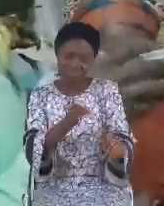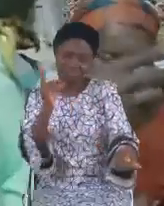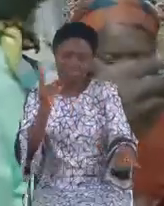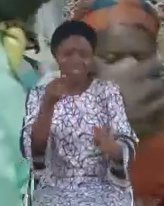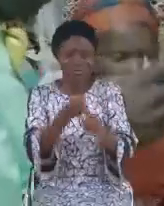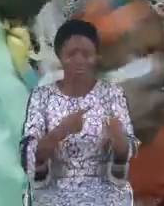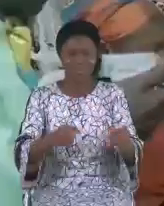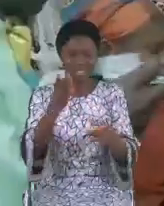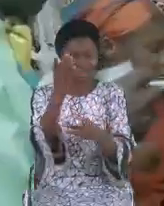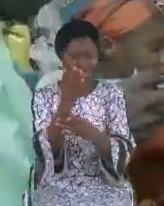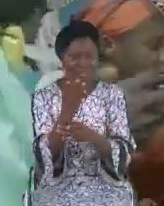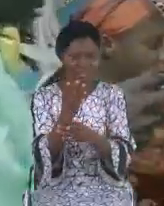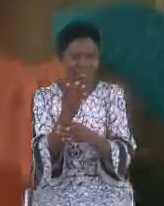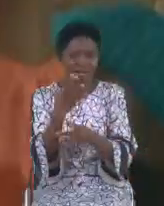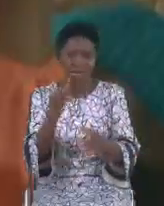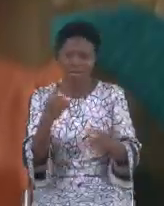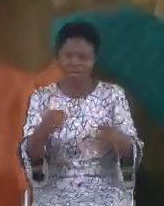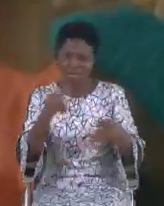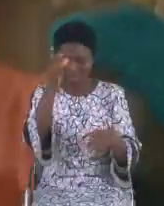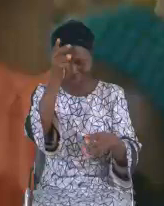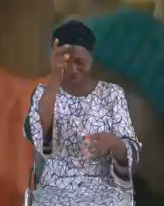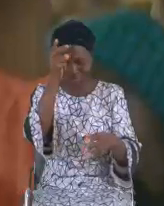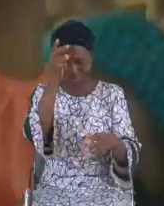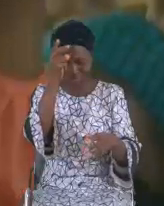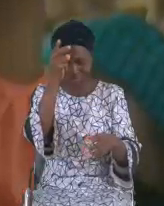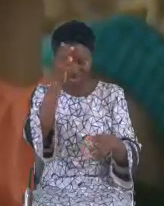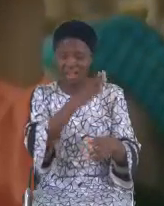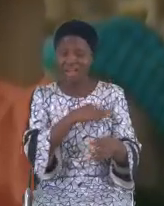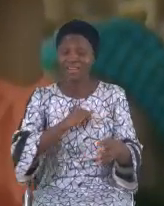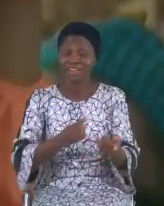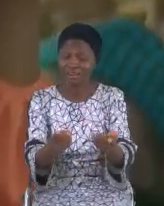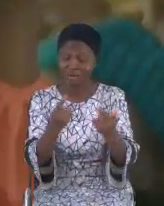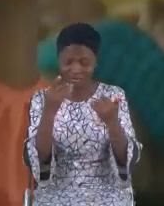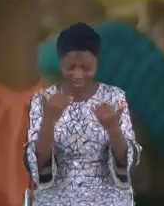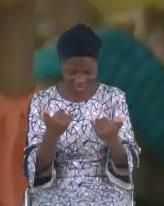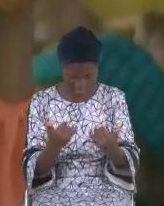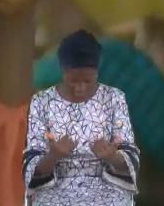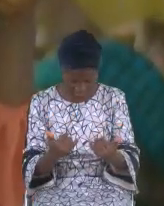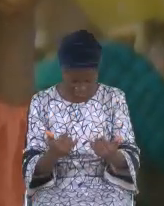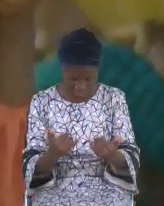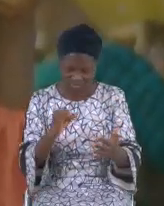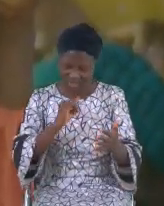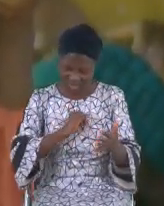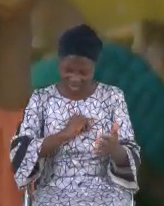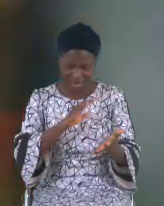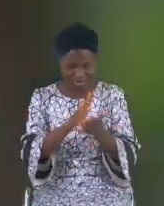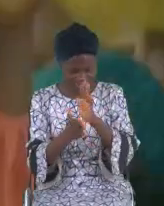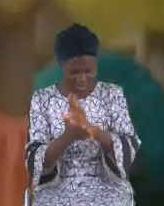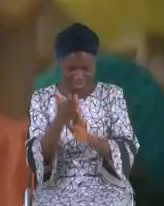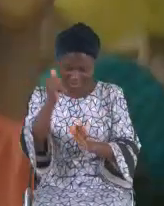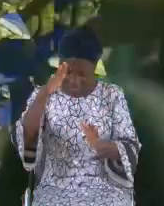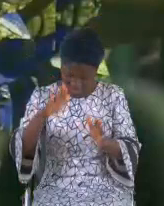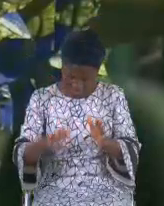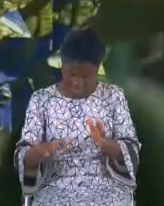hand of the devil. And I come now, I become a child